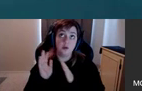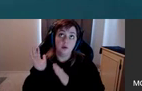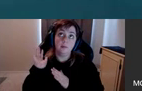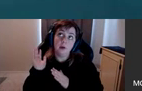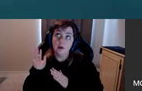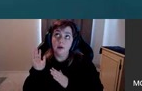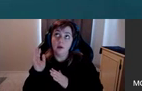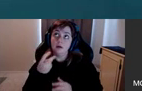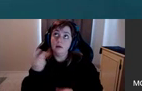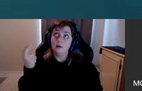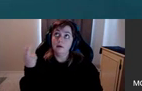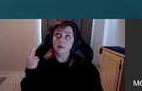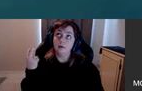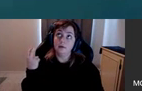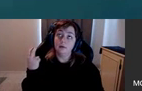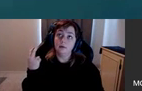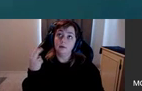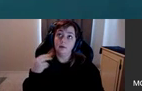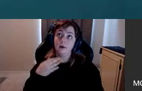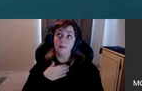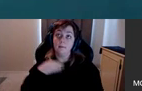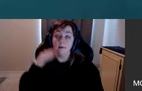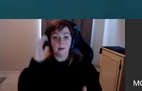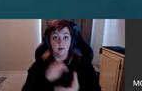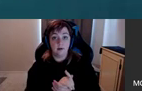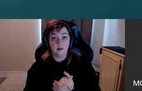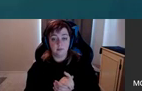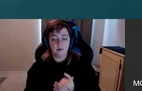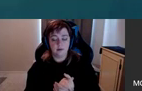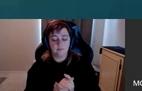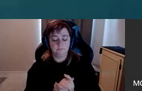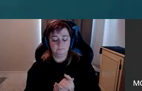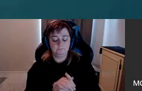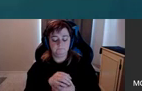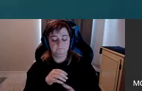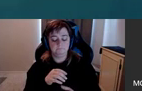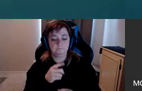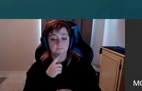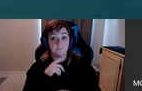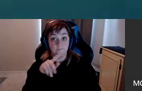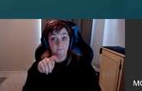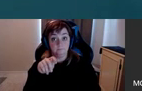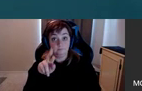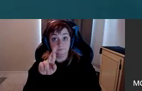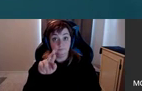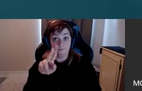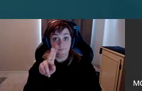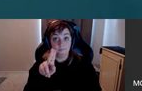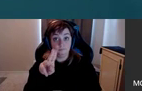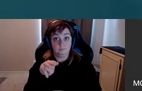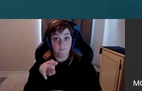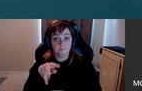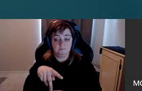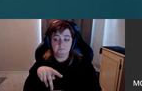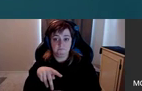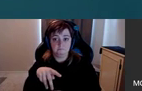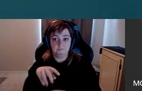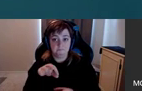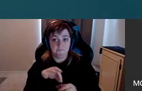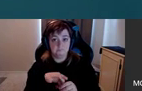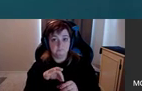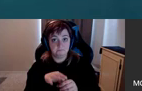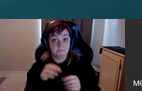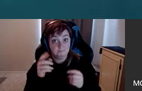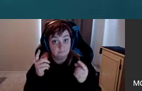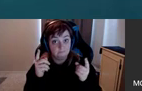who said that, you know, Trump cannot be elected. And my husband is a very political minded,